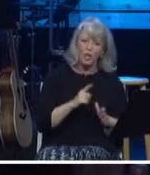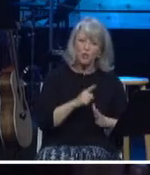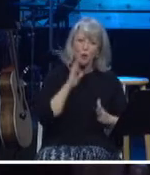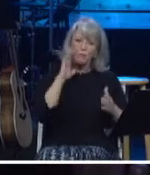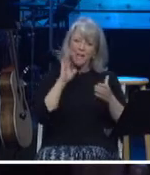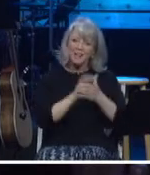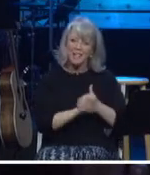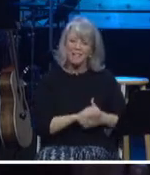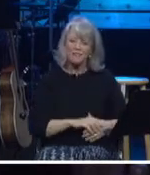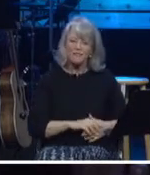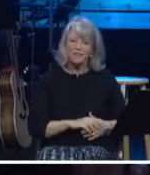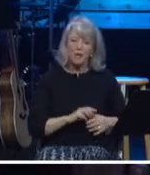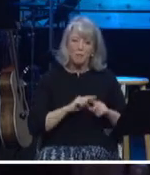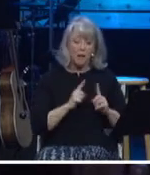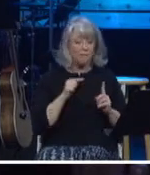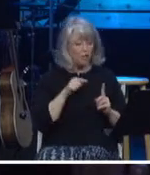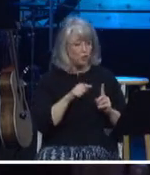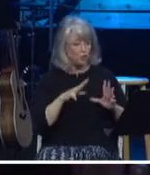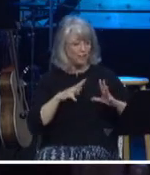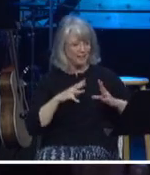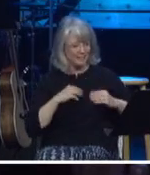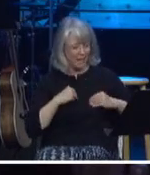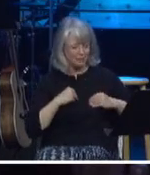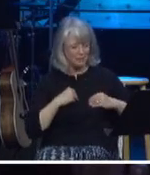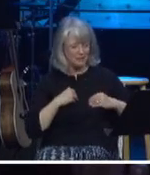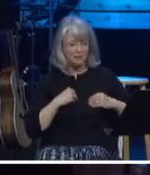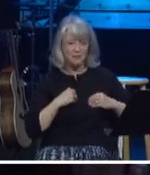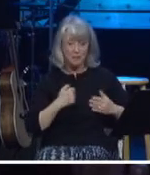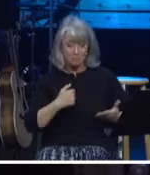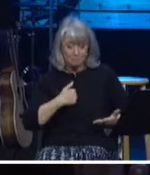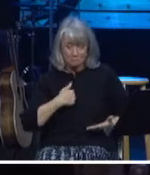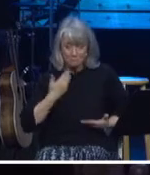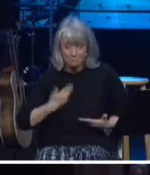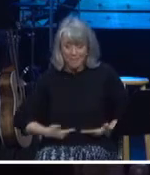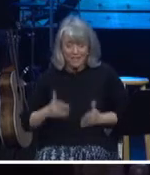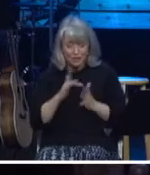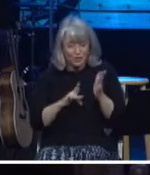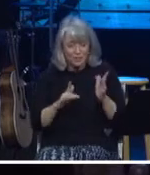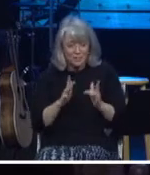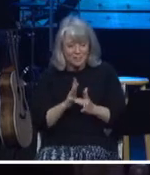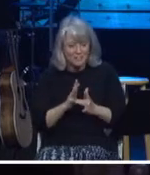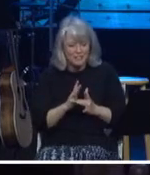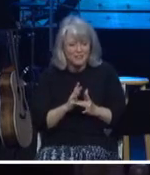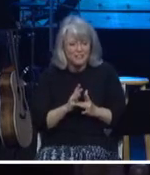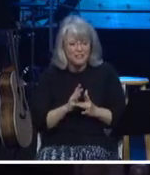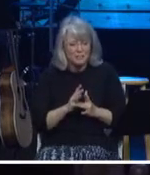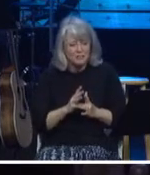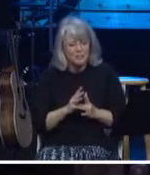But in order to come to me, you must realize that you are in actuality spiritually blind.